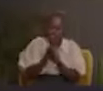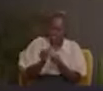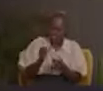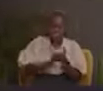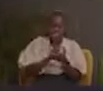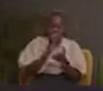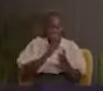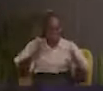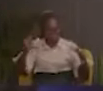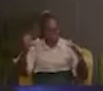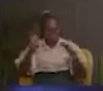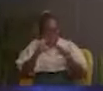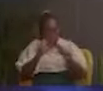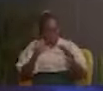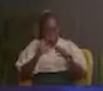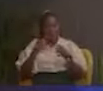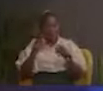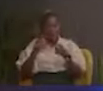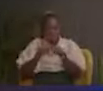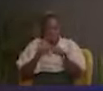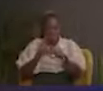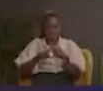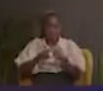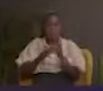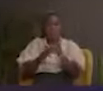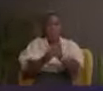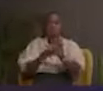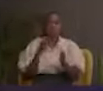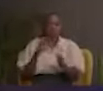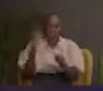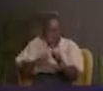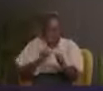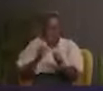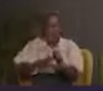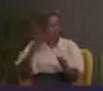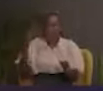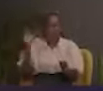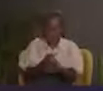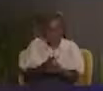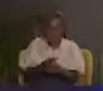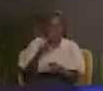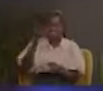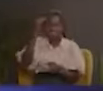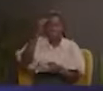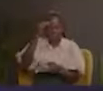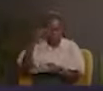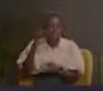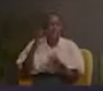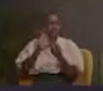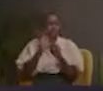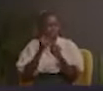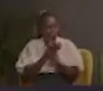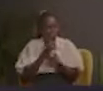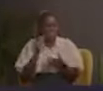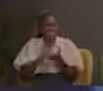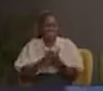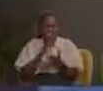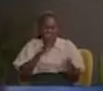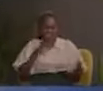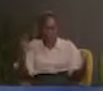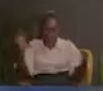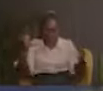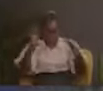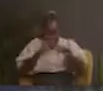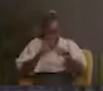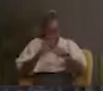are connected to the manifestation of every promise. The knowledge of the conditions that are connected to